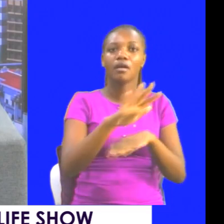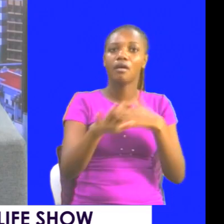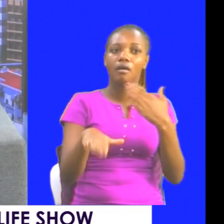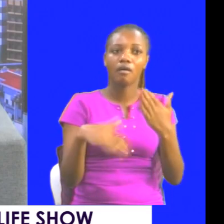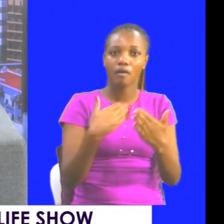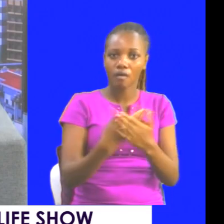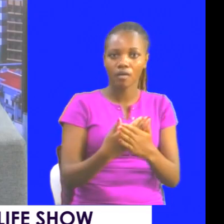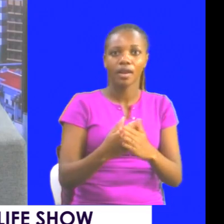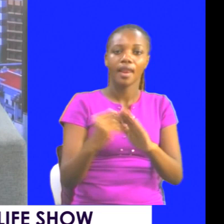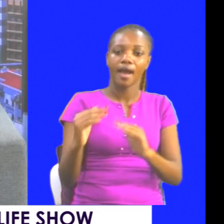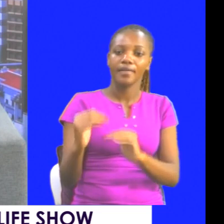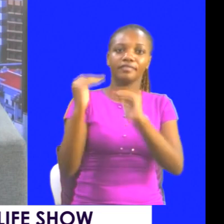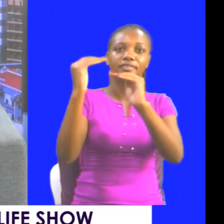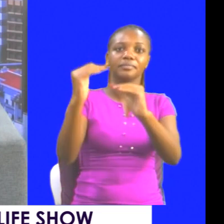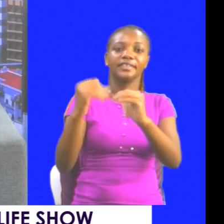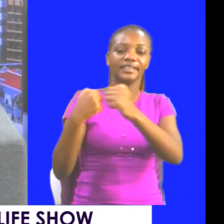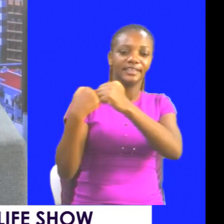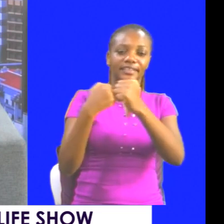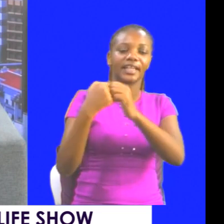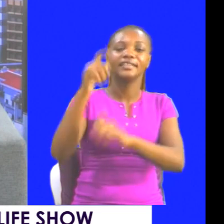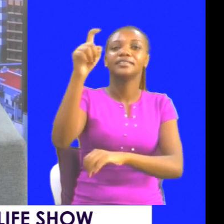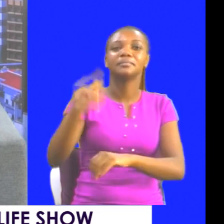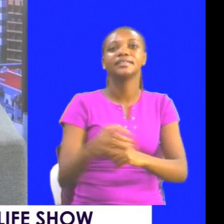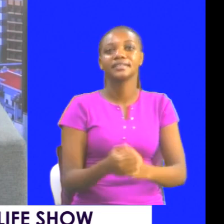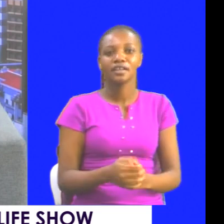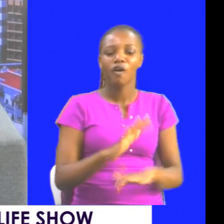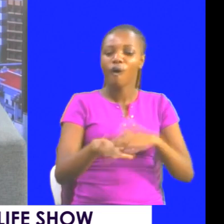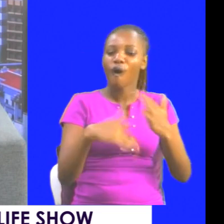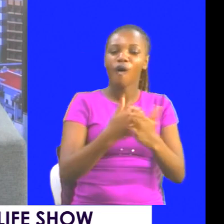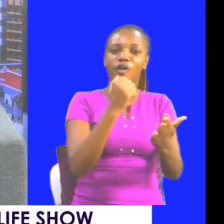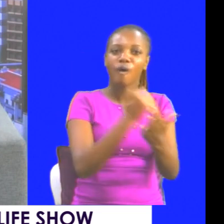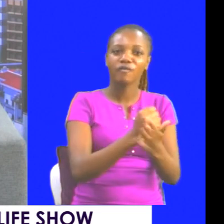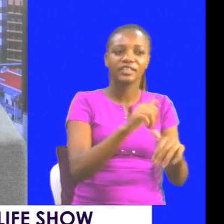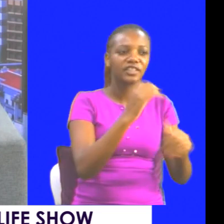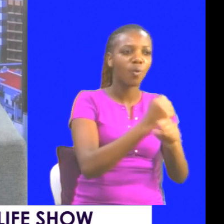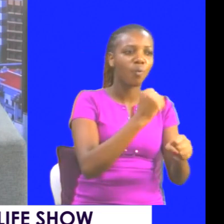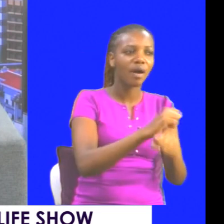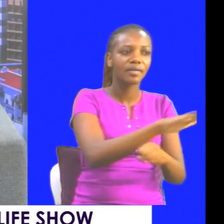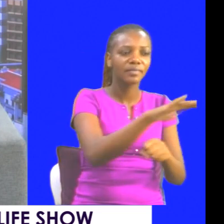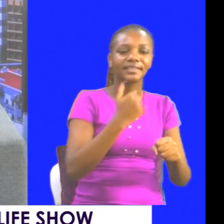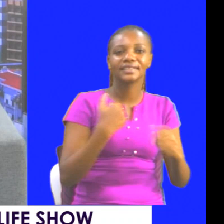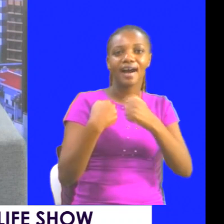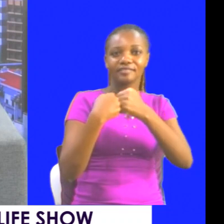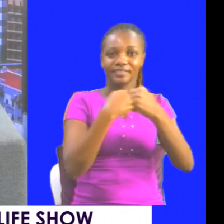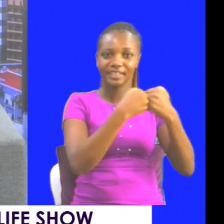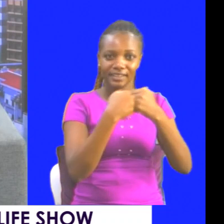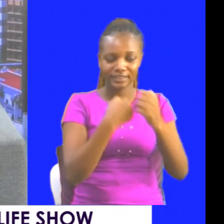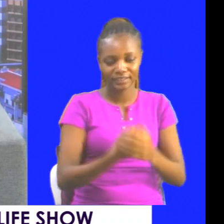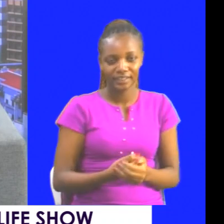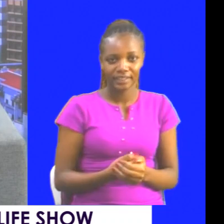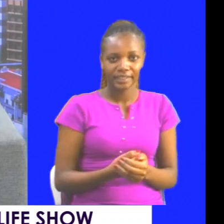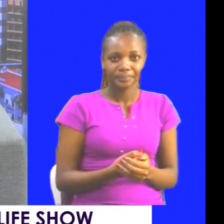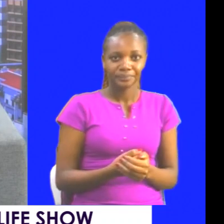is a challenge. There is no office without its challenge. When you're down at an office